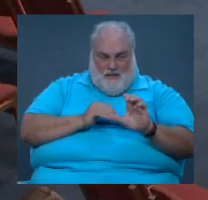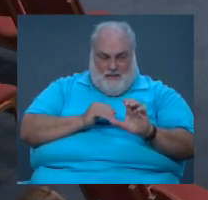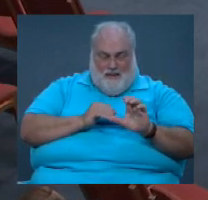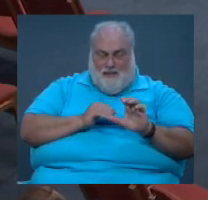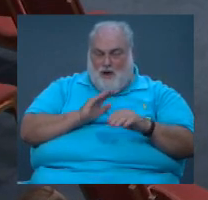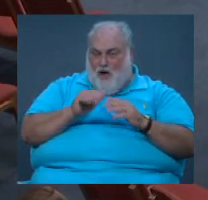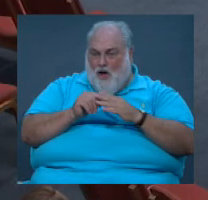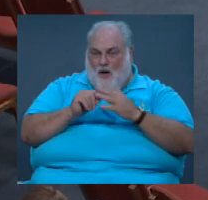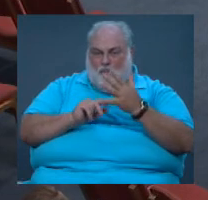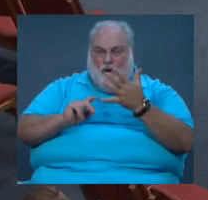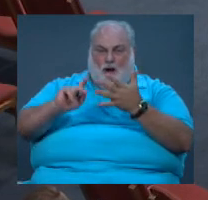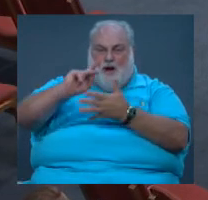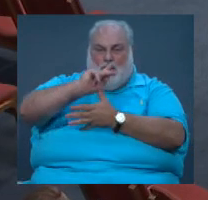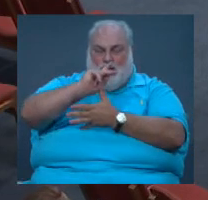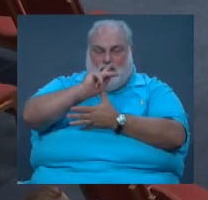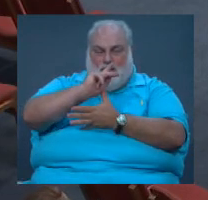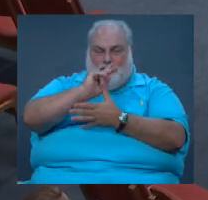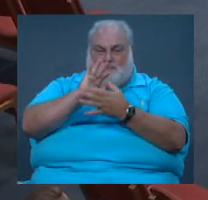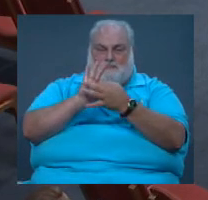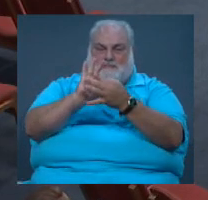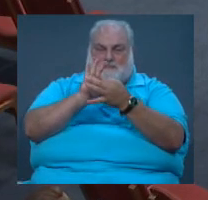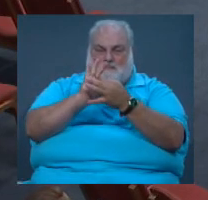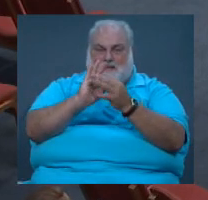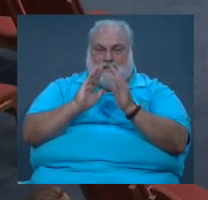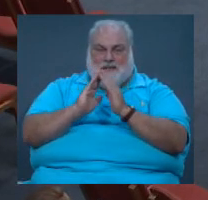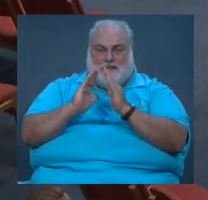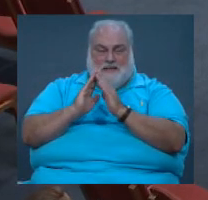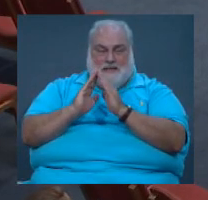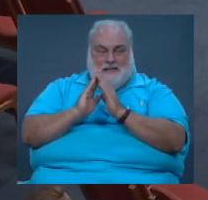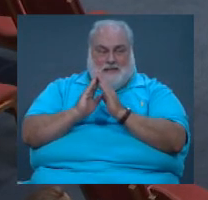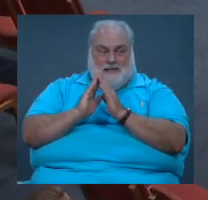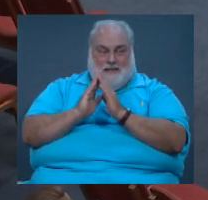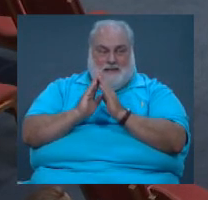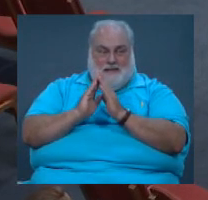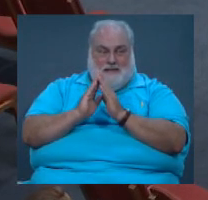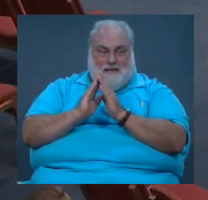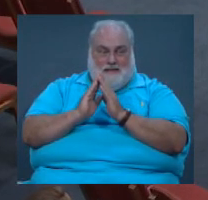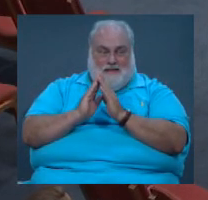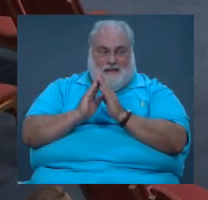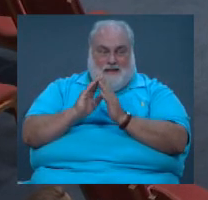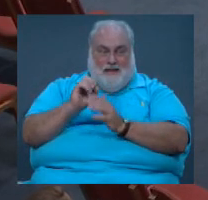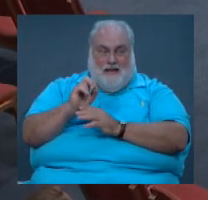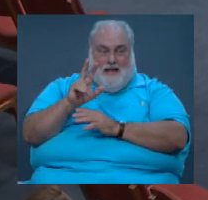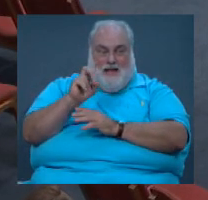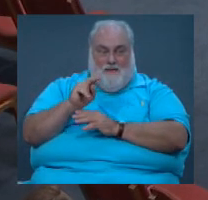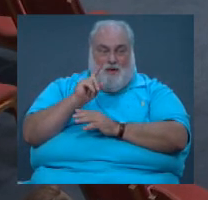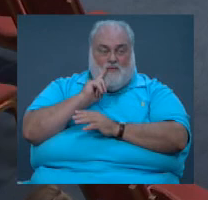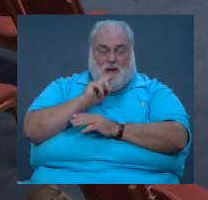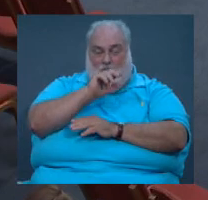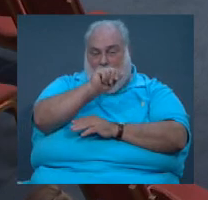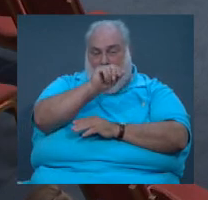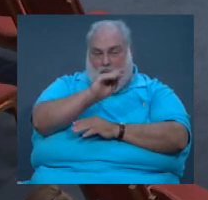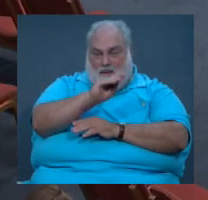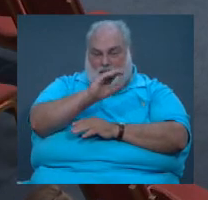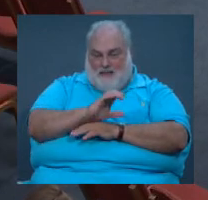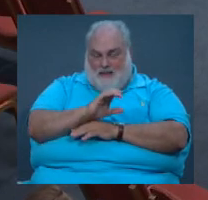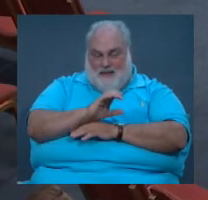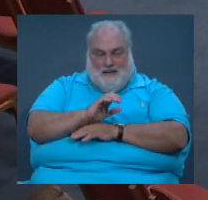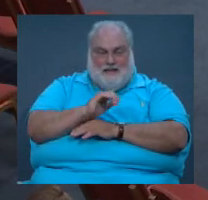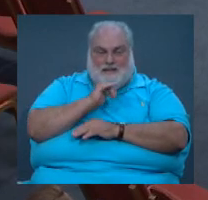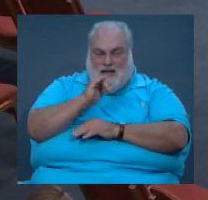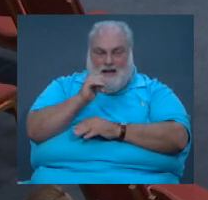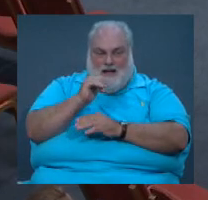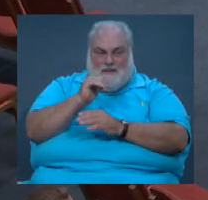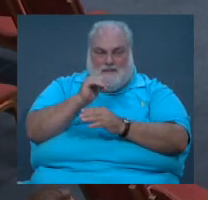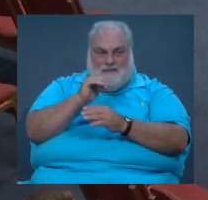all priorities that are associated with the city. And so even if we put it in alphabetical order, it wouldn't be at number one. So